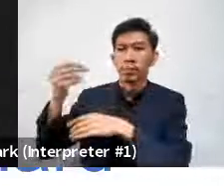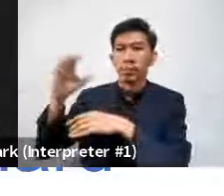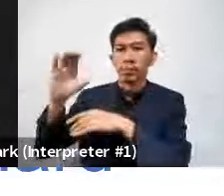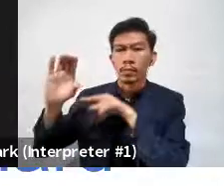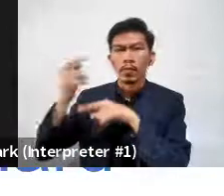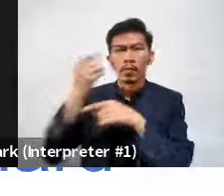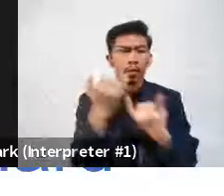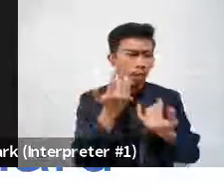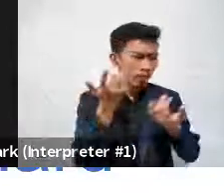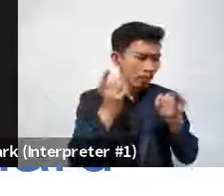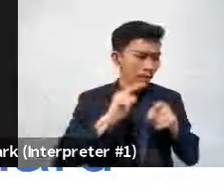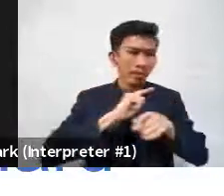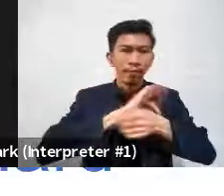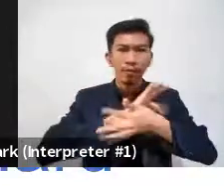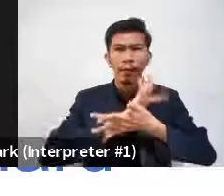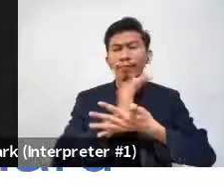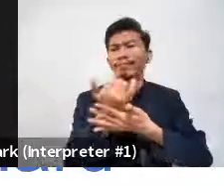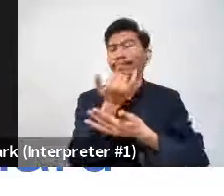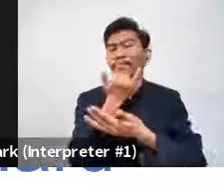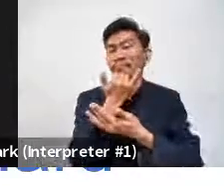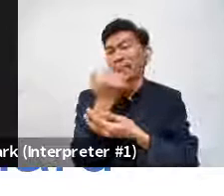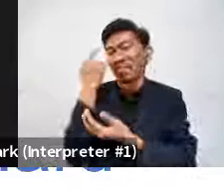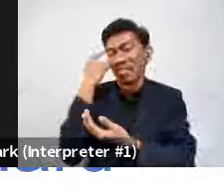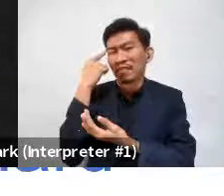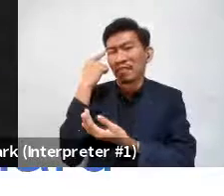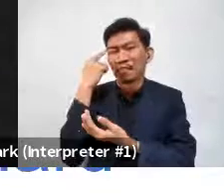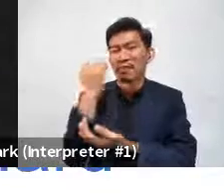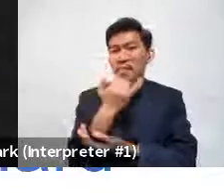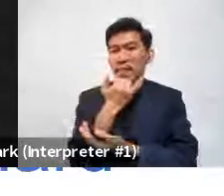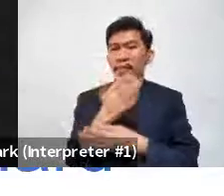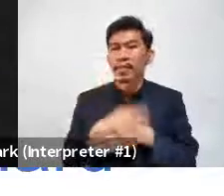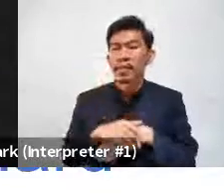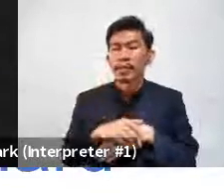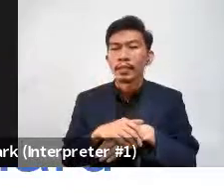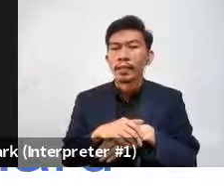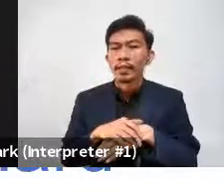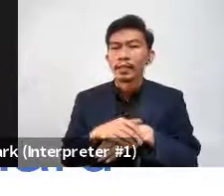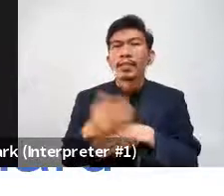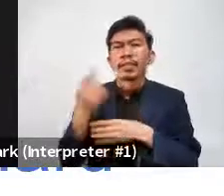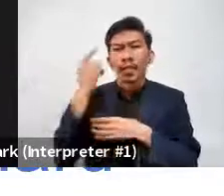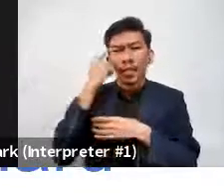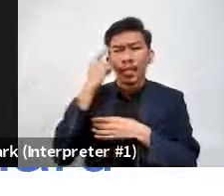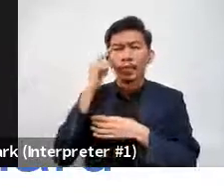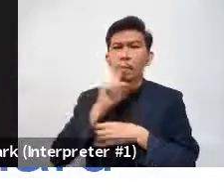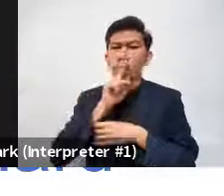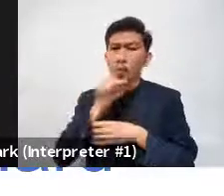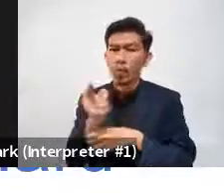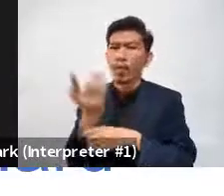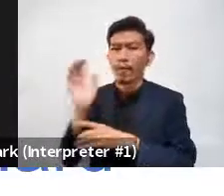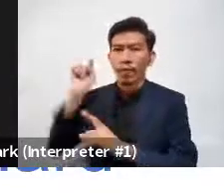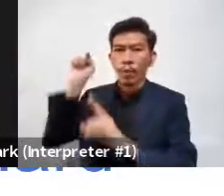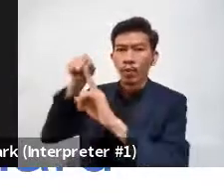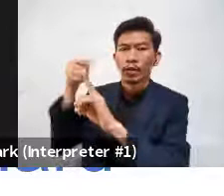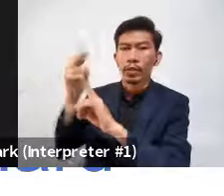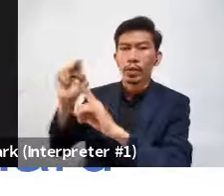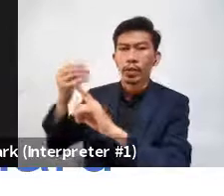think it's misguided, because I think the spirit and the heart and soul of UHC might actually solve